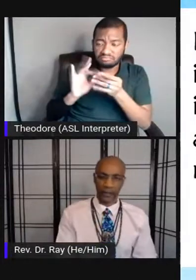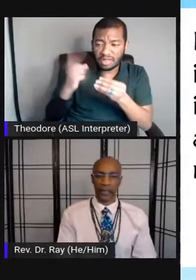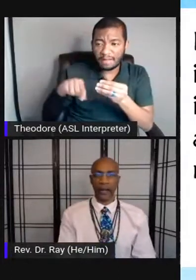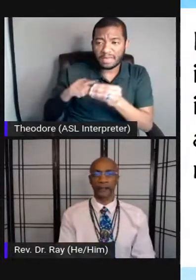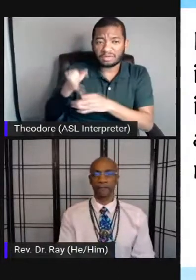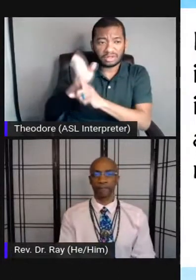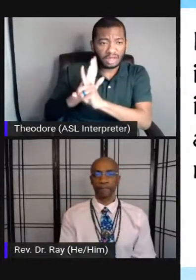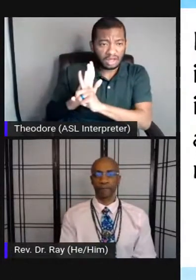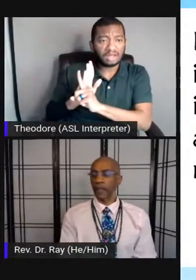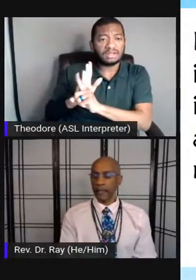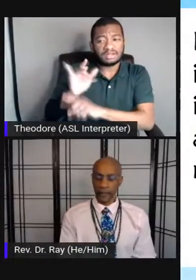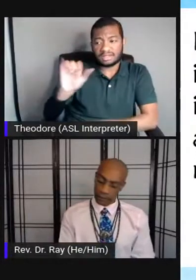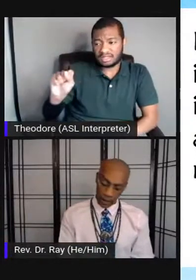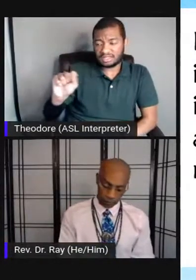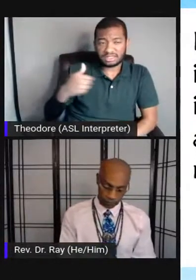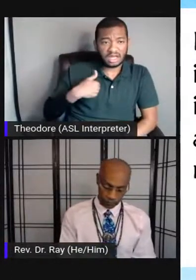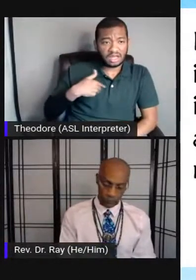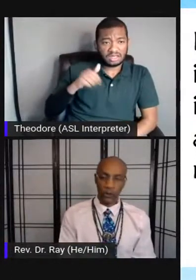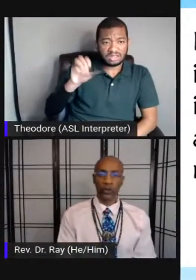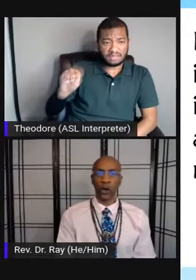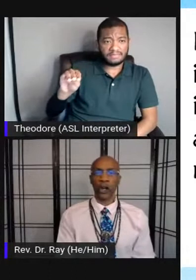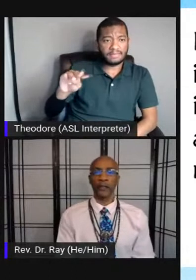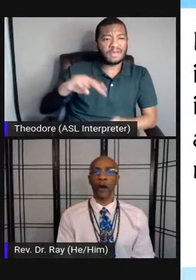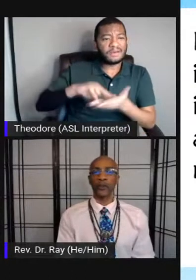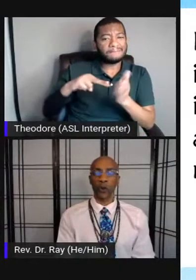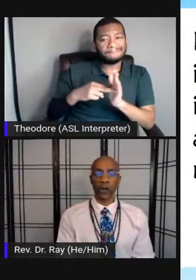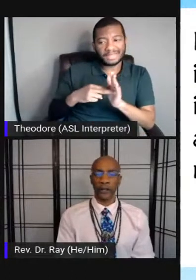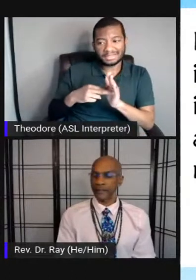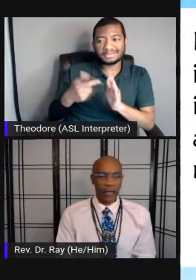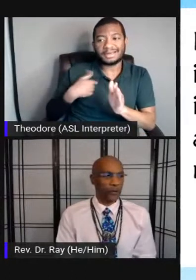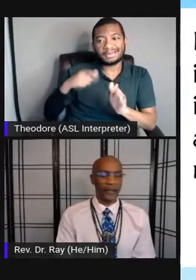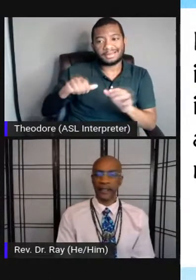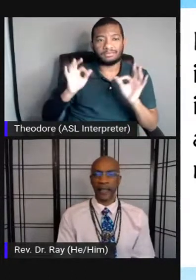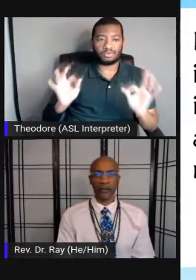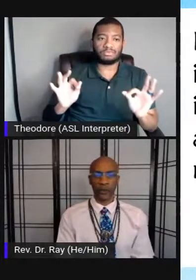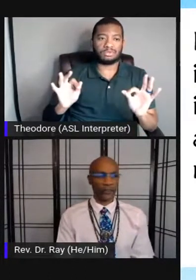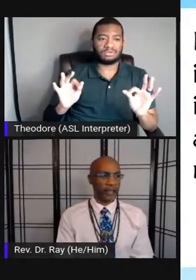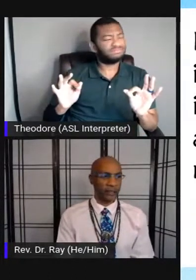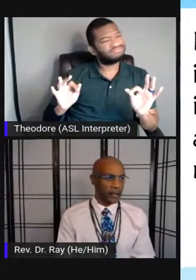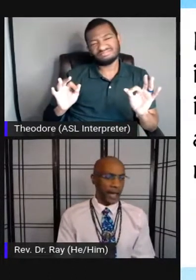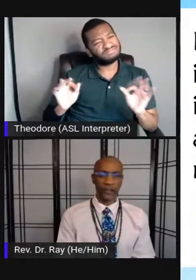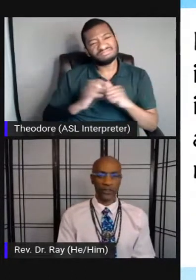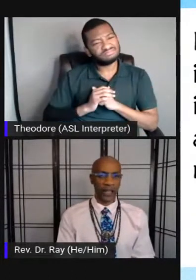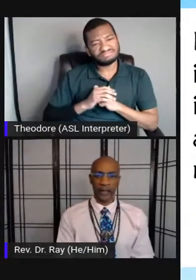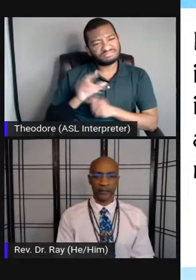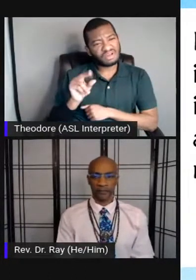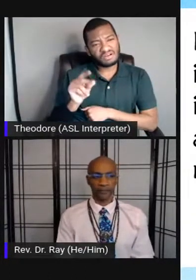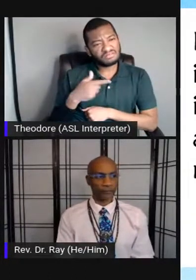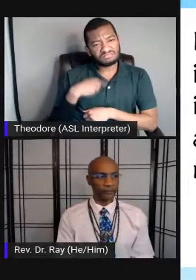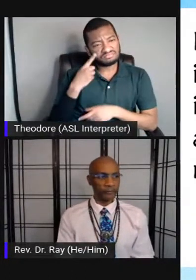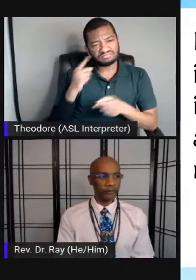before I can declare it. And no, you work on it while you work on it. Same with anything else, whether that's